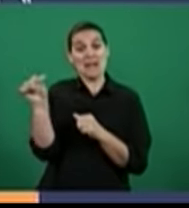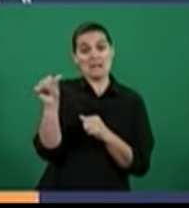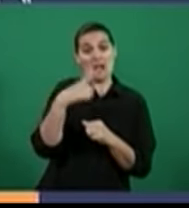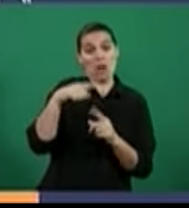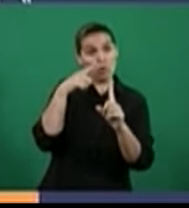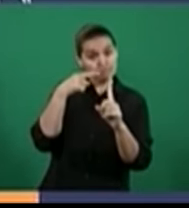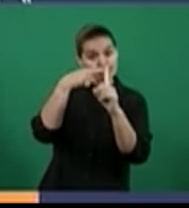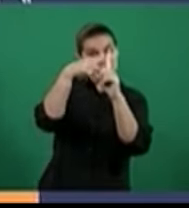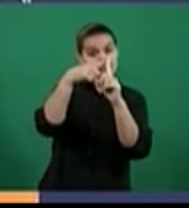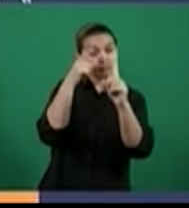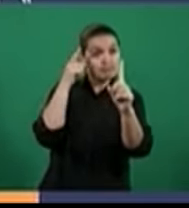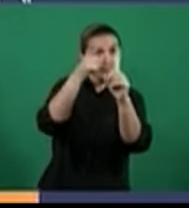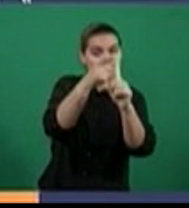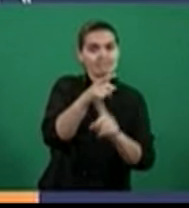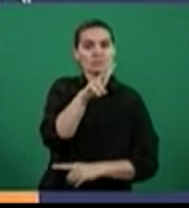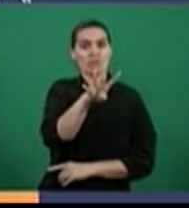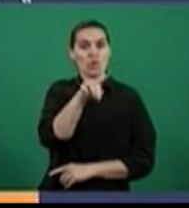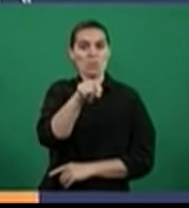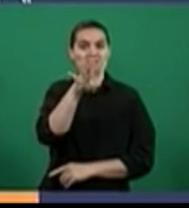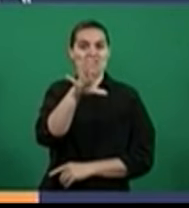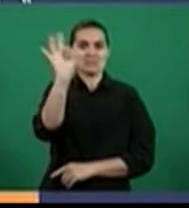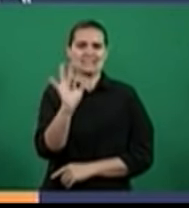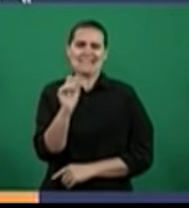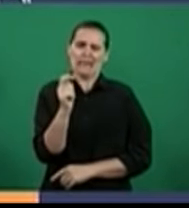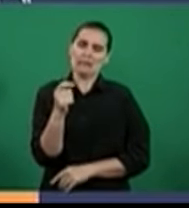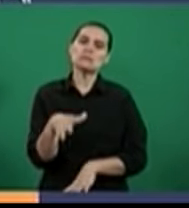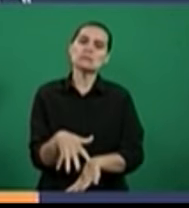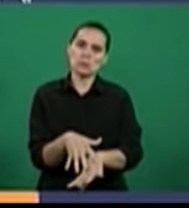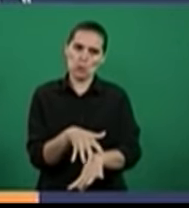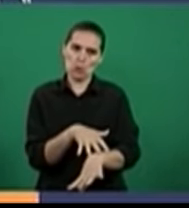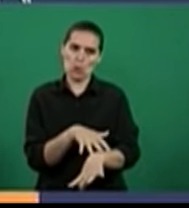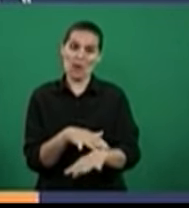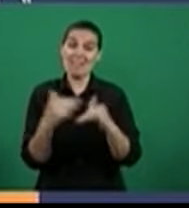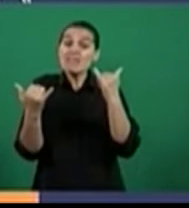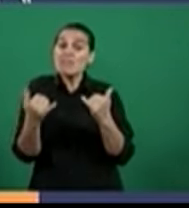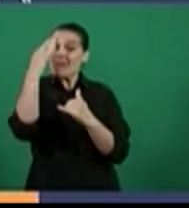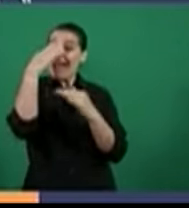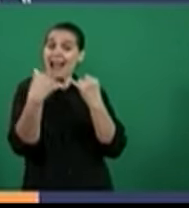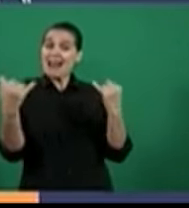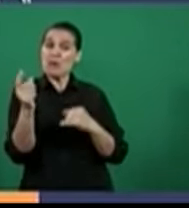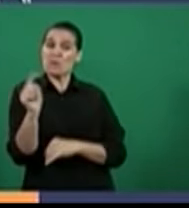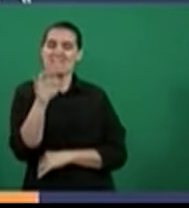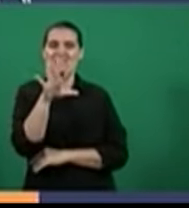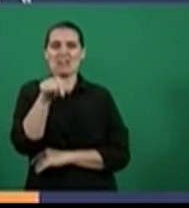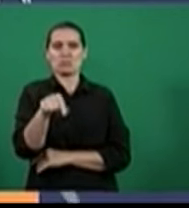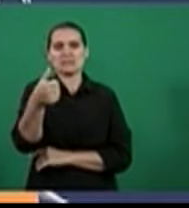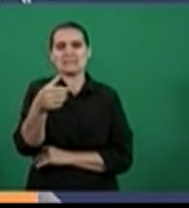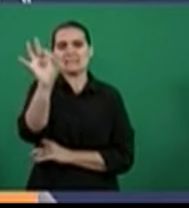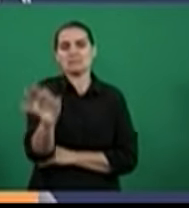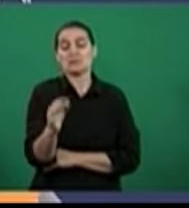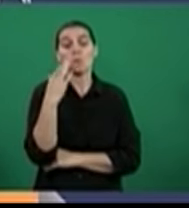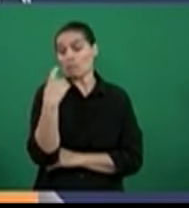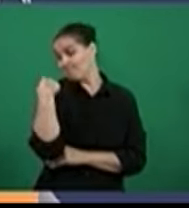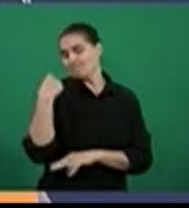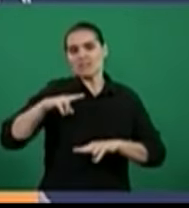our 4.5% objective, with headline up to 5.6% in